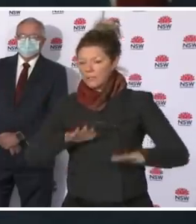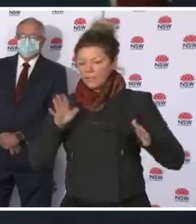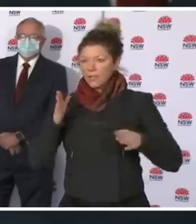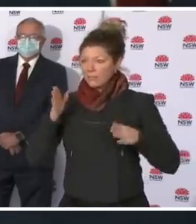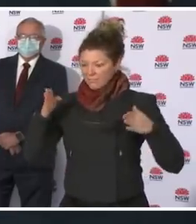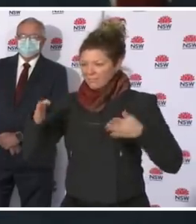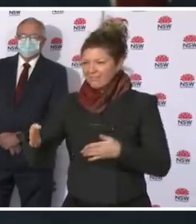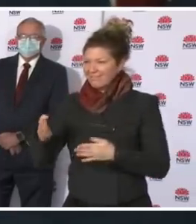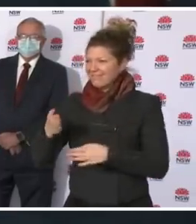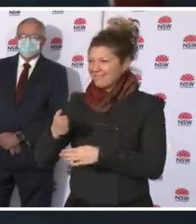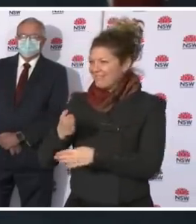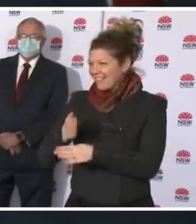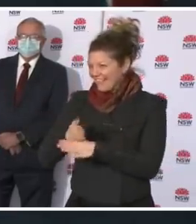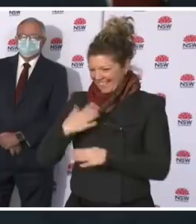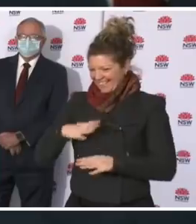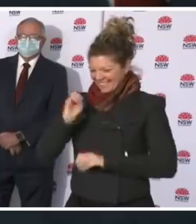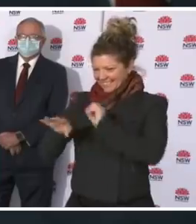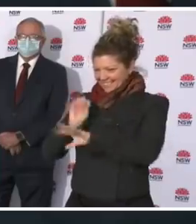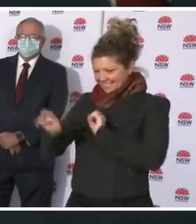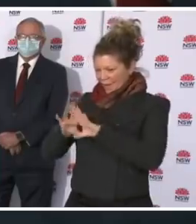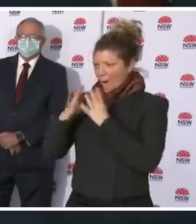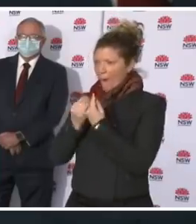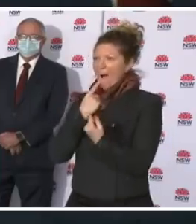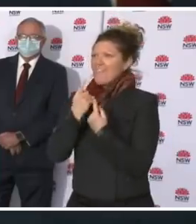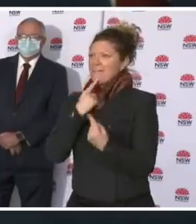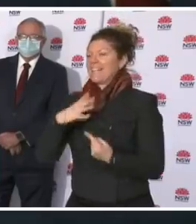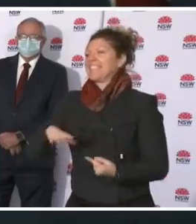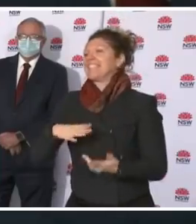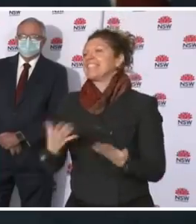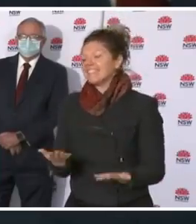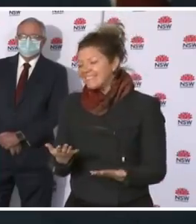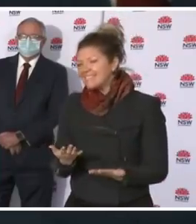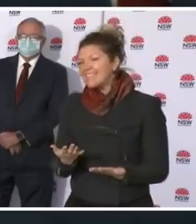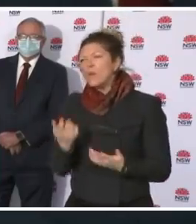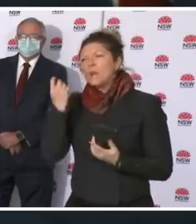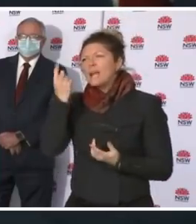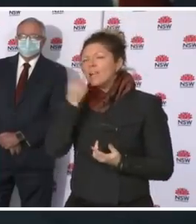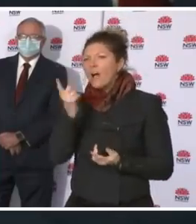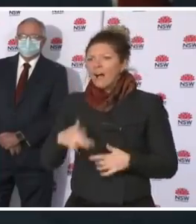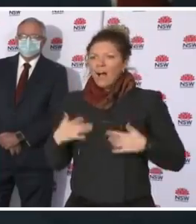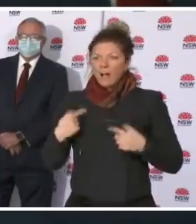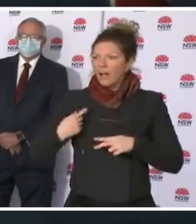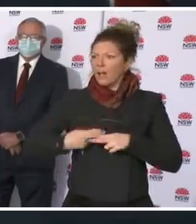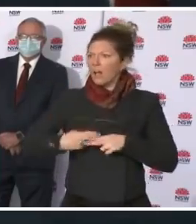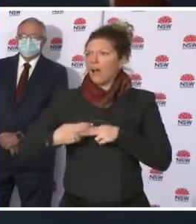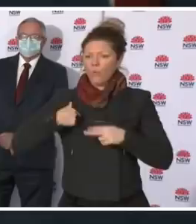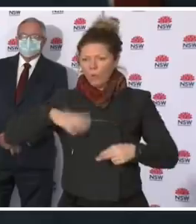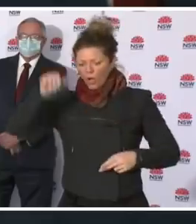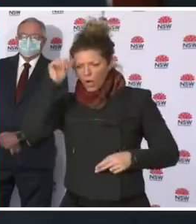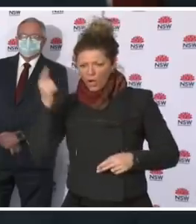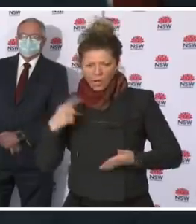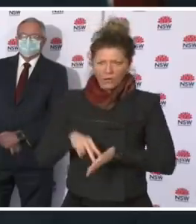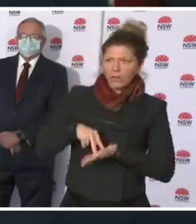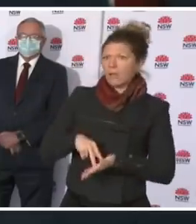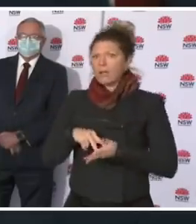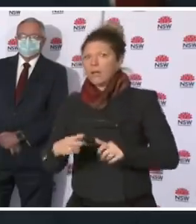specimens and getting them swiftly through the machine. So I understand how it is a stressful time in someone waiting for a result,